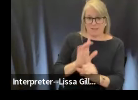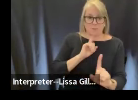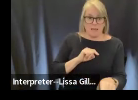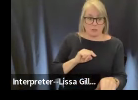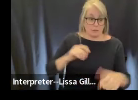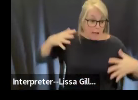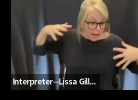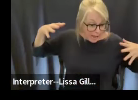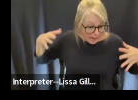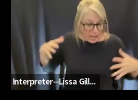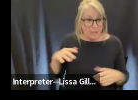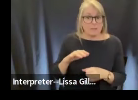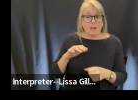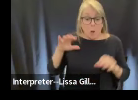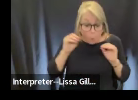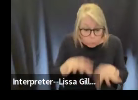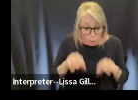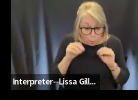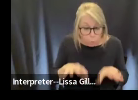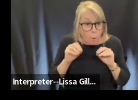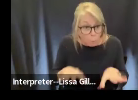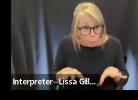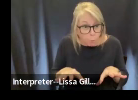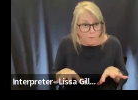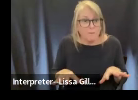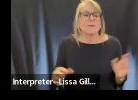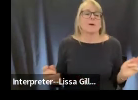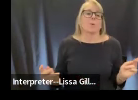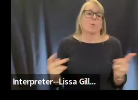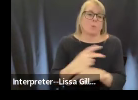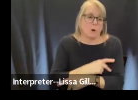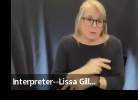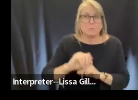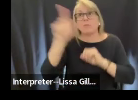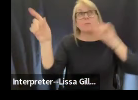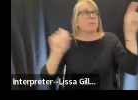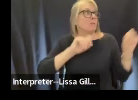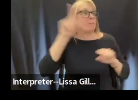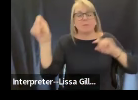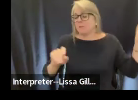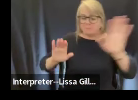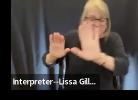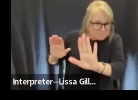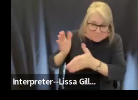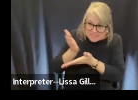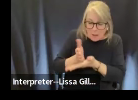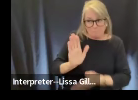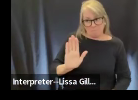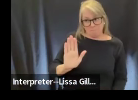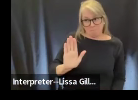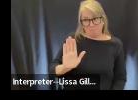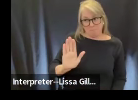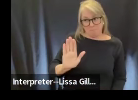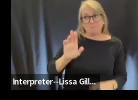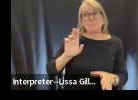little and blow on that, which then, of course, created an ember situation. And I said, stop, stop, stop, stop. Take a minute, step